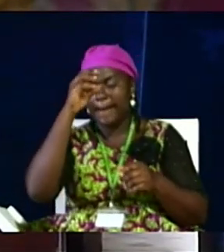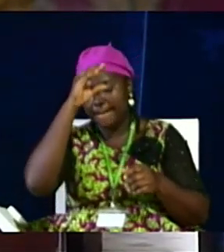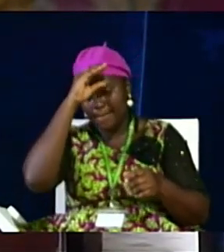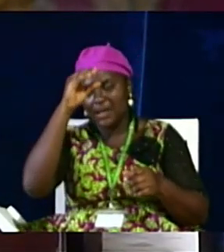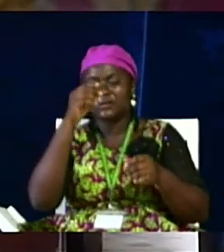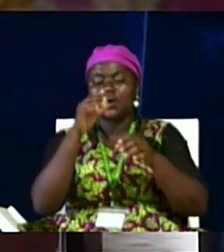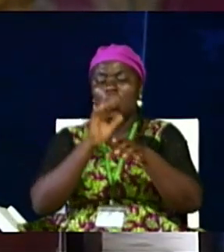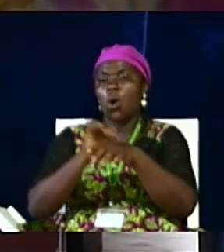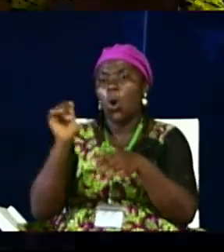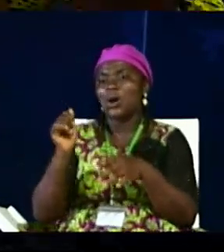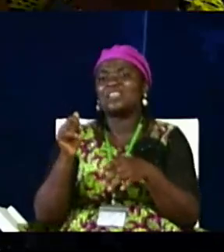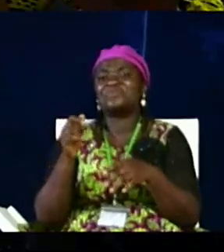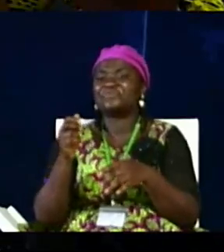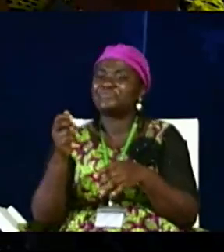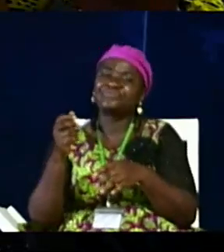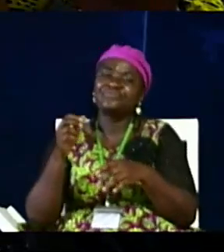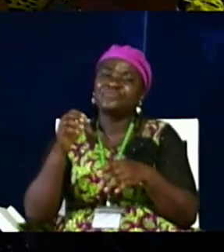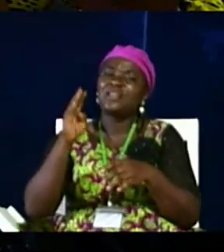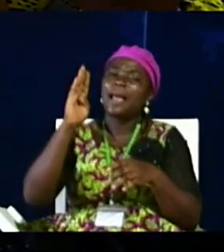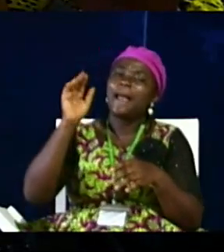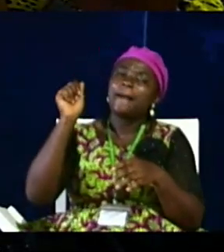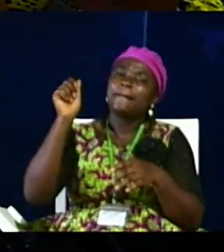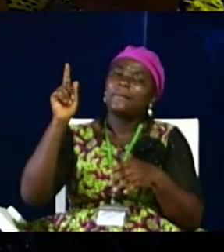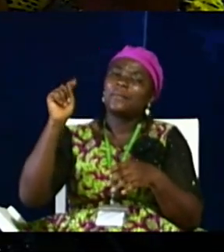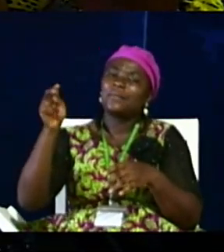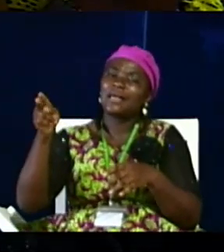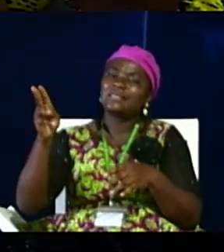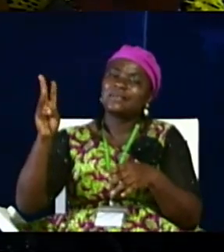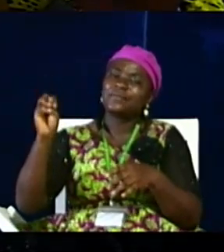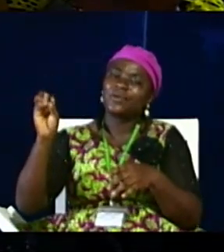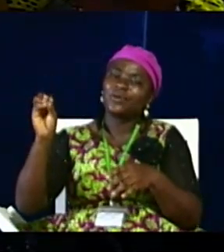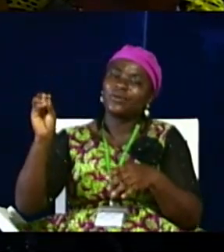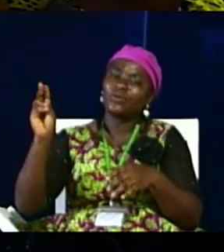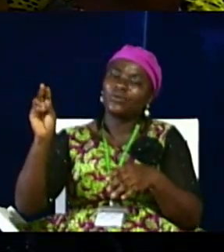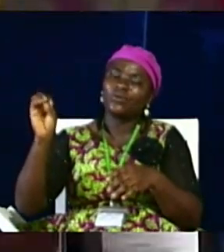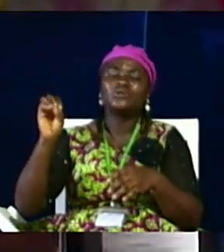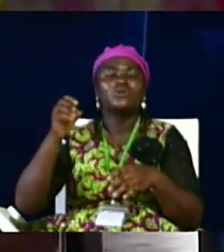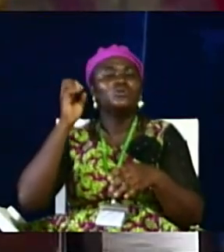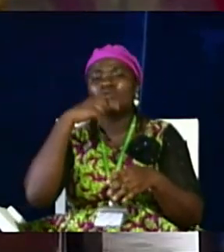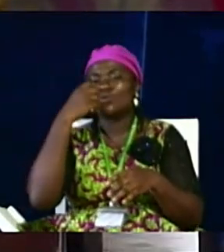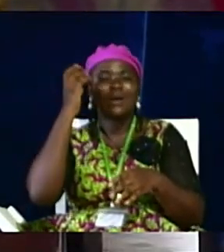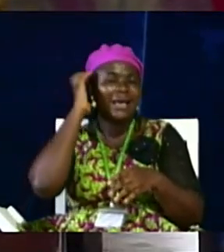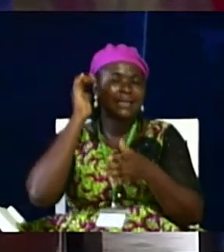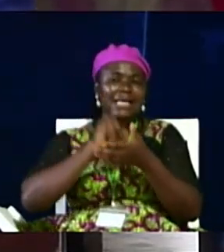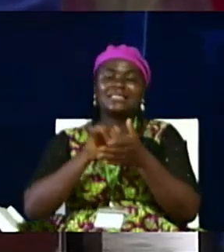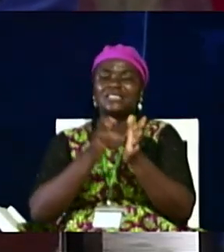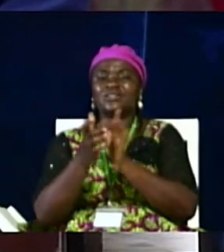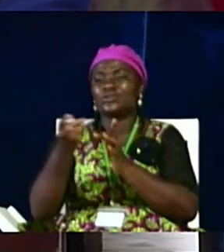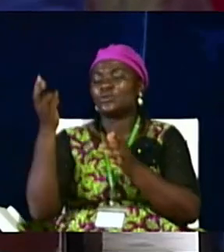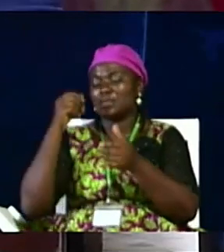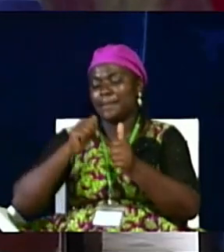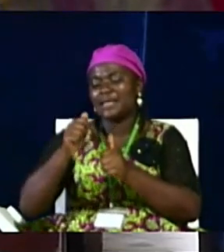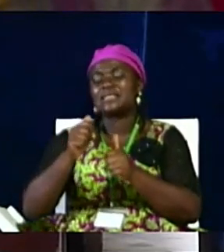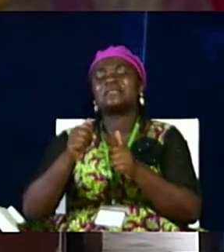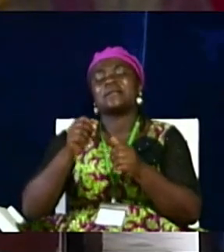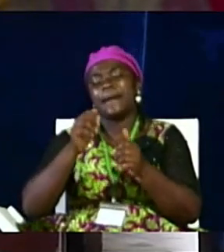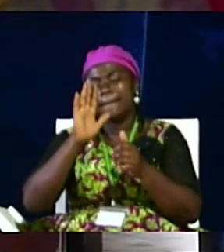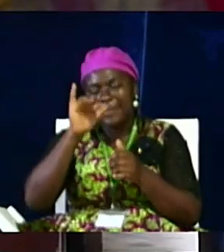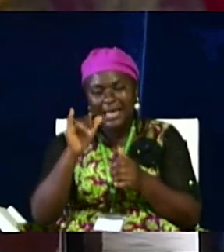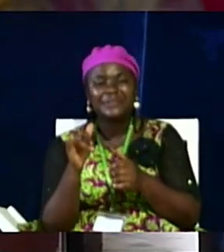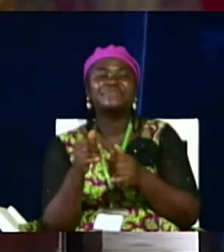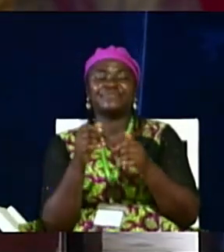Bartimaeus who heard that Jesus was passing by. The Bible tells us in Luke chapter 18, from verse